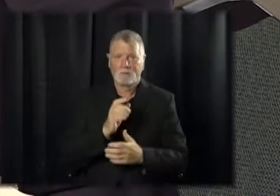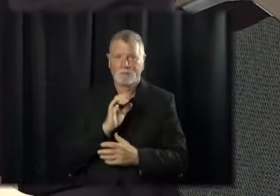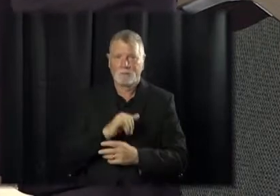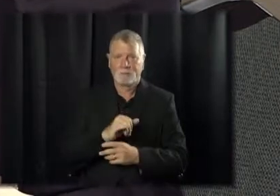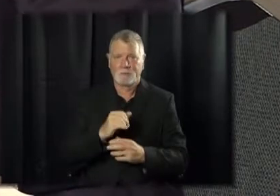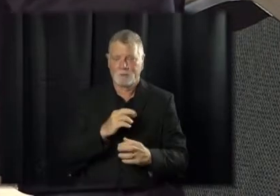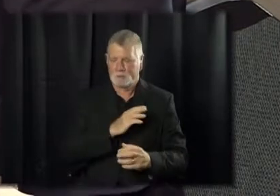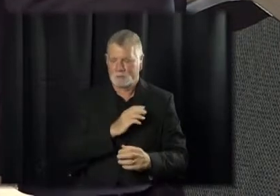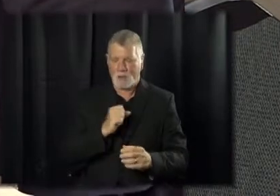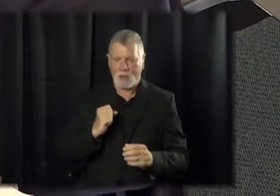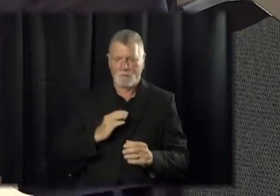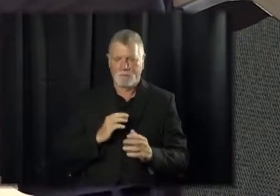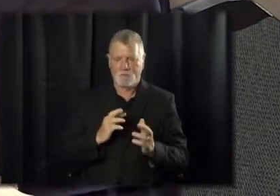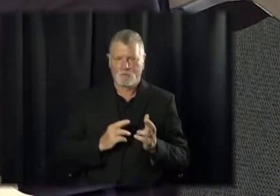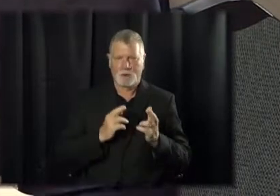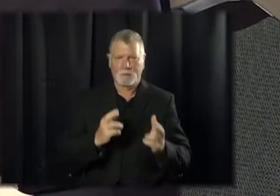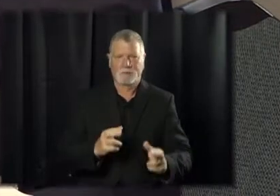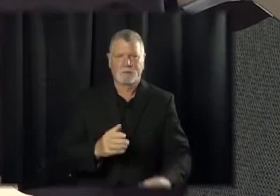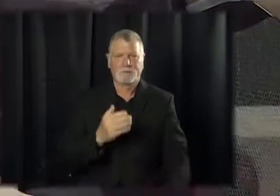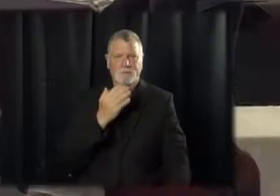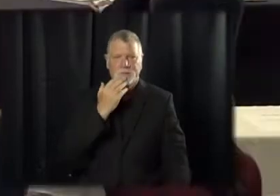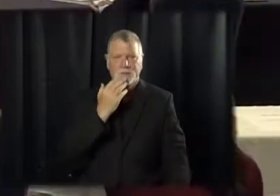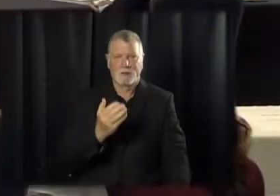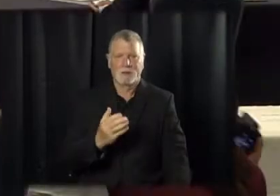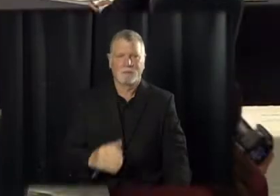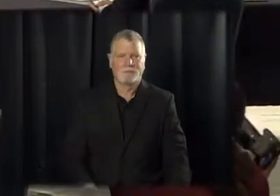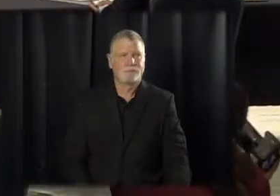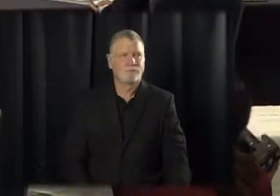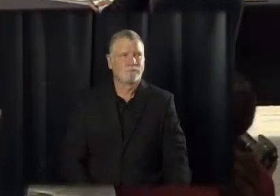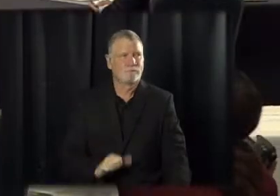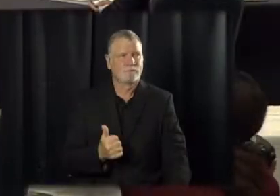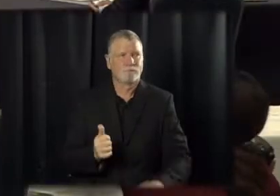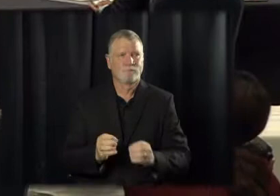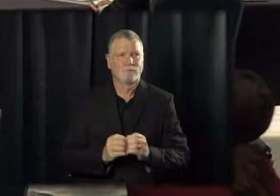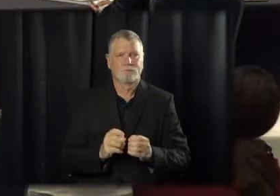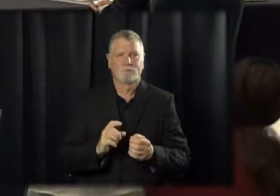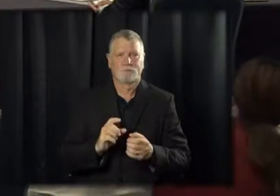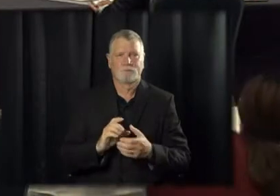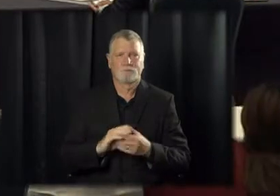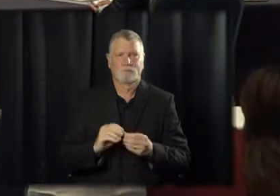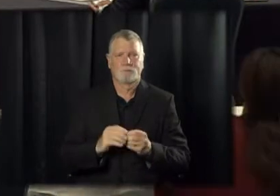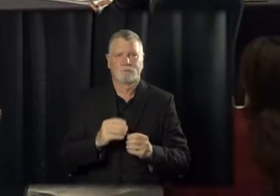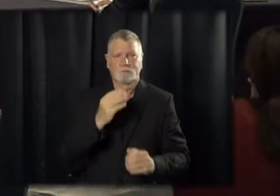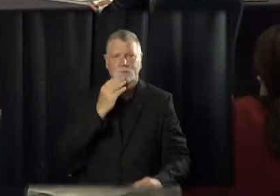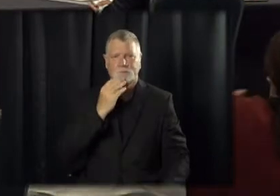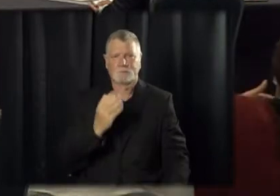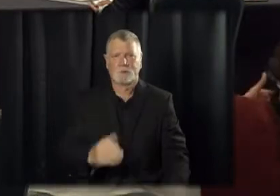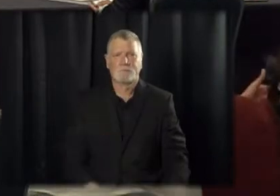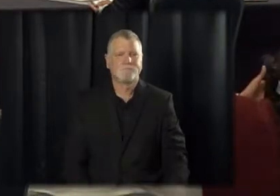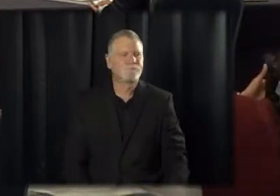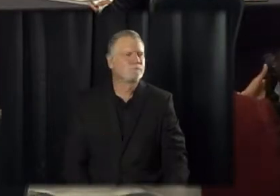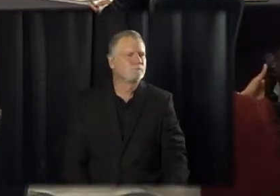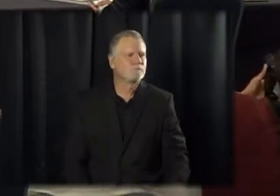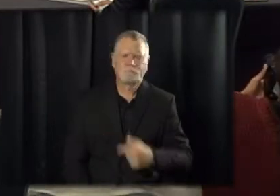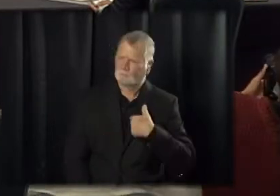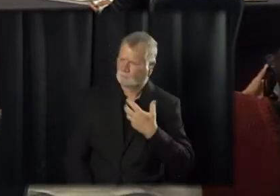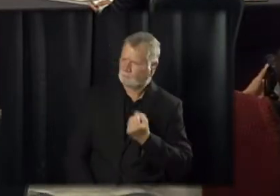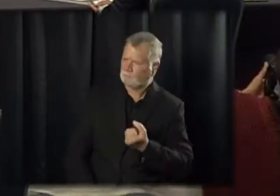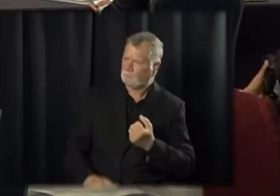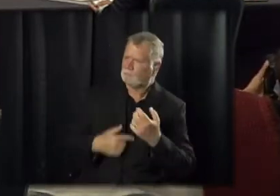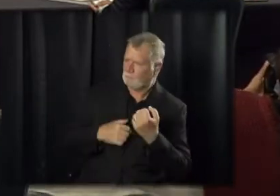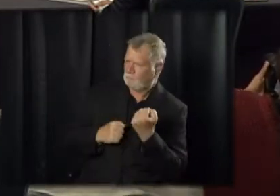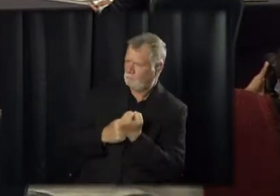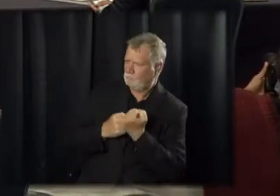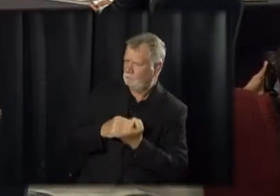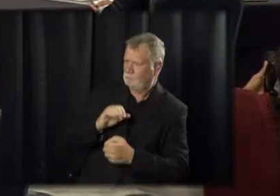staff's recommendation. Thank you, Governor. Any other question or comment? Yes, Mr. Chairman, thank you. I wanna